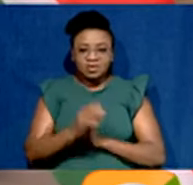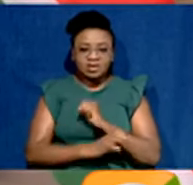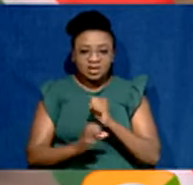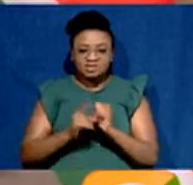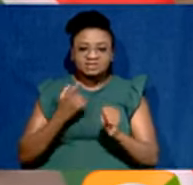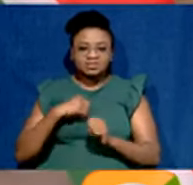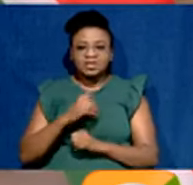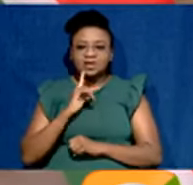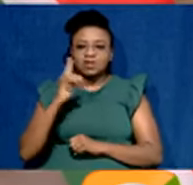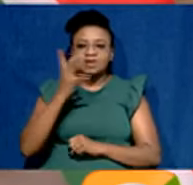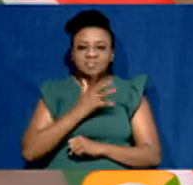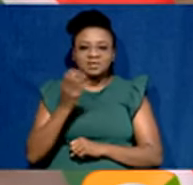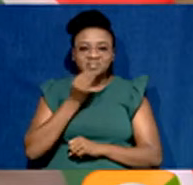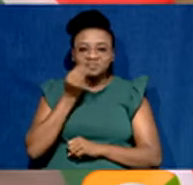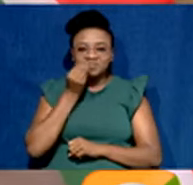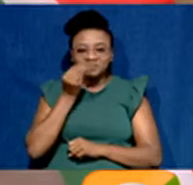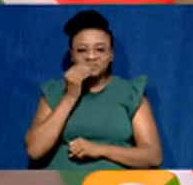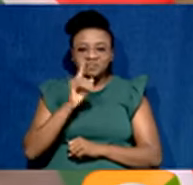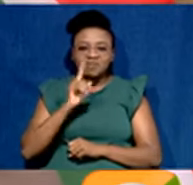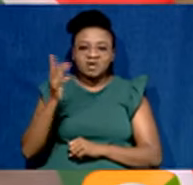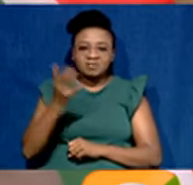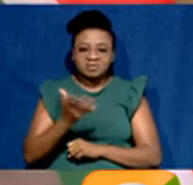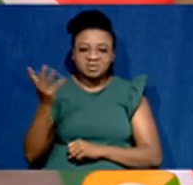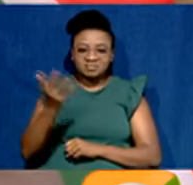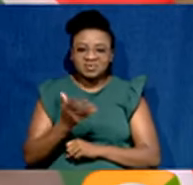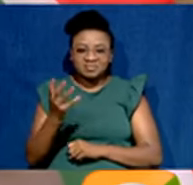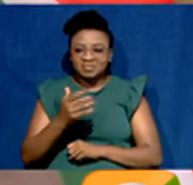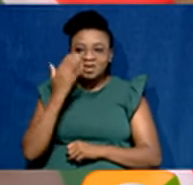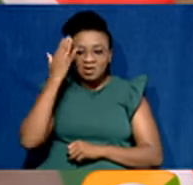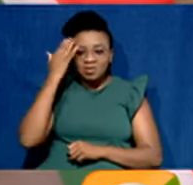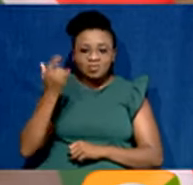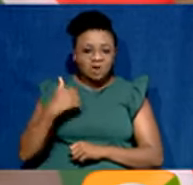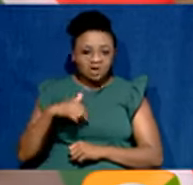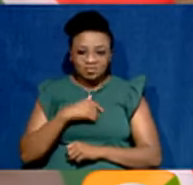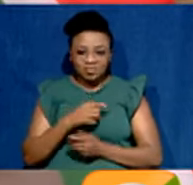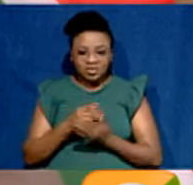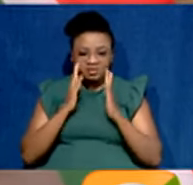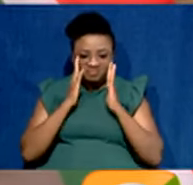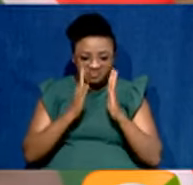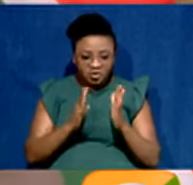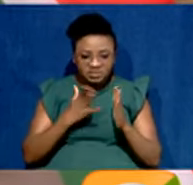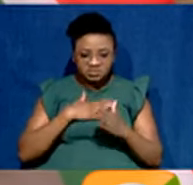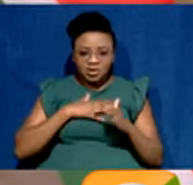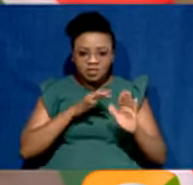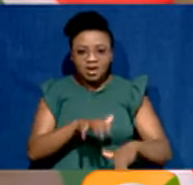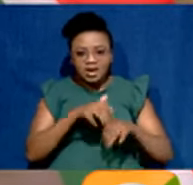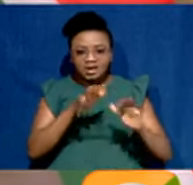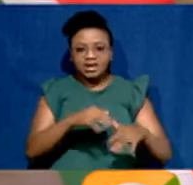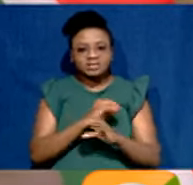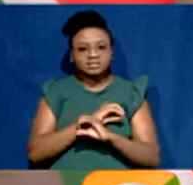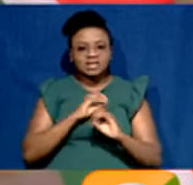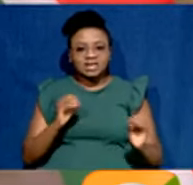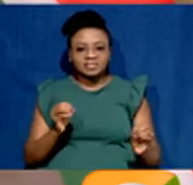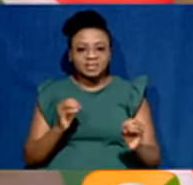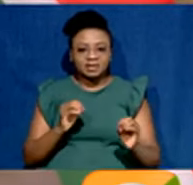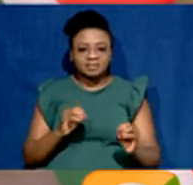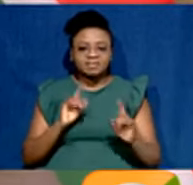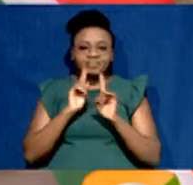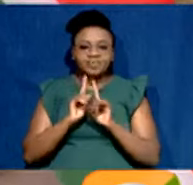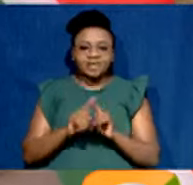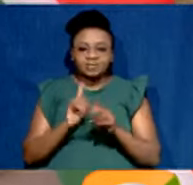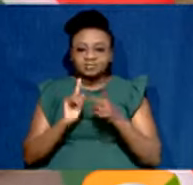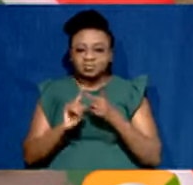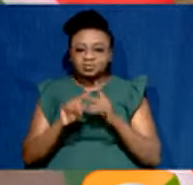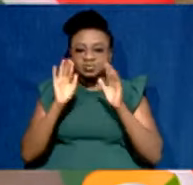that much food. Why? Because we haven't paid as much attention to agriculture. And number two, we need